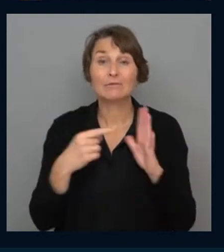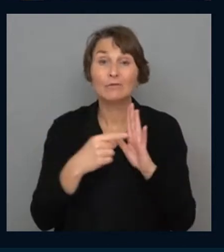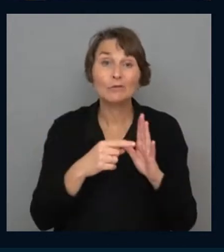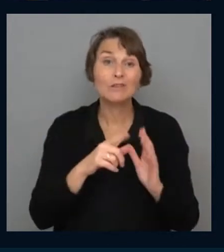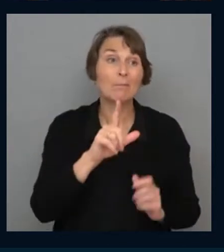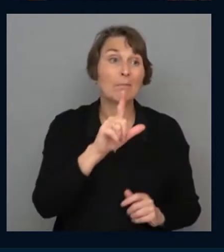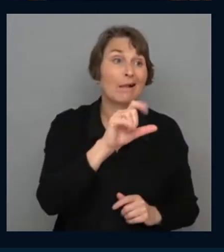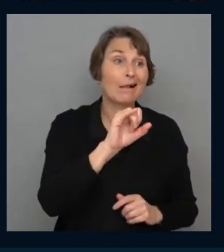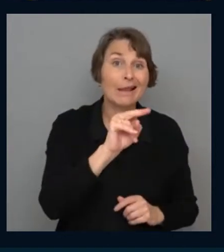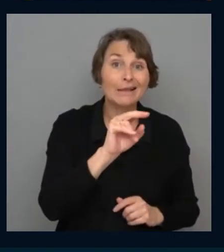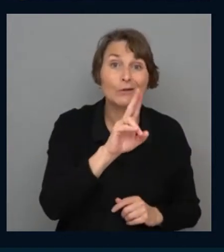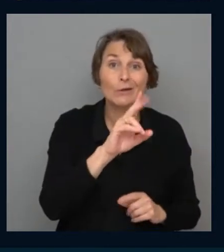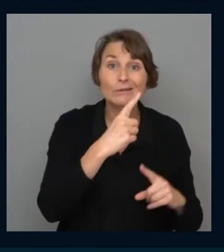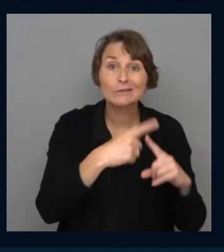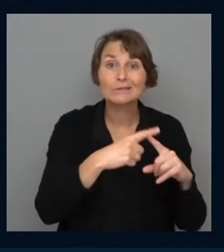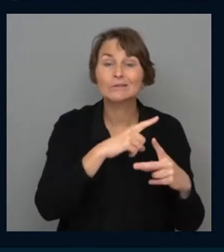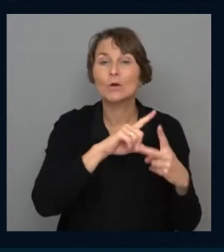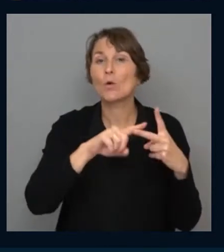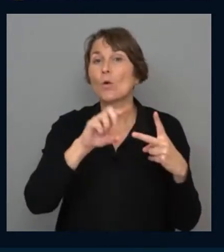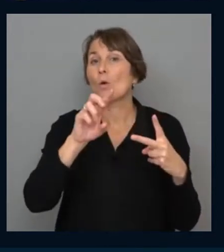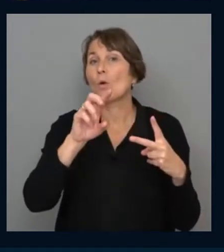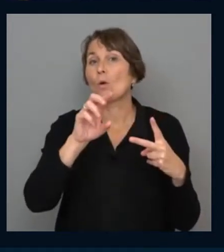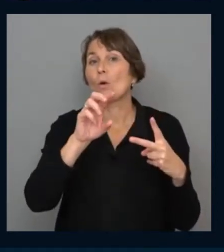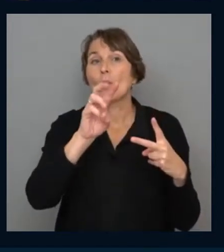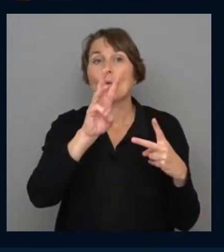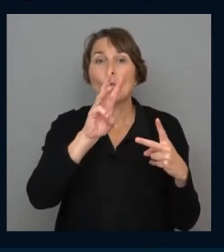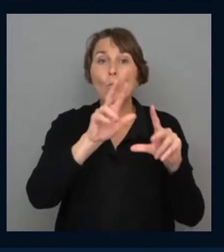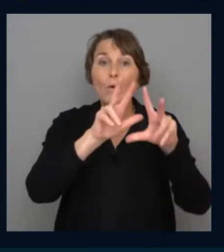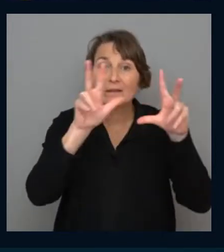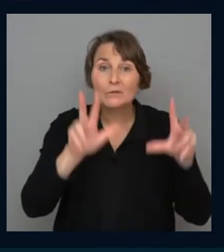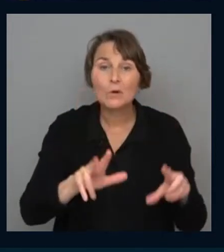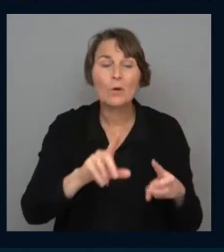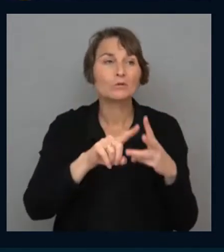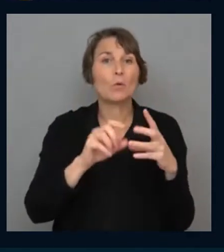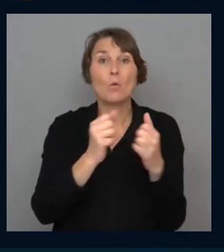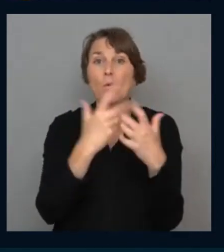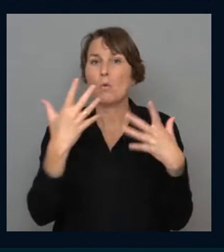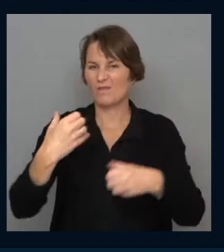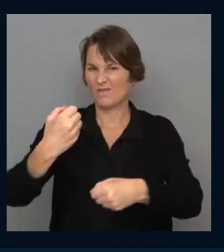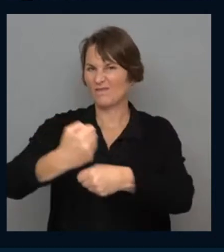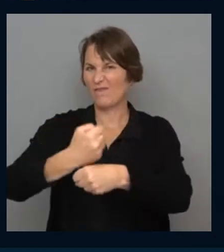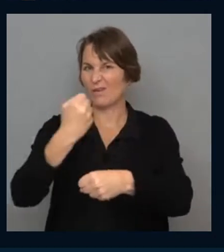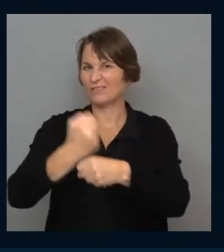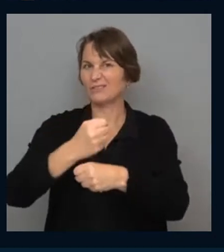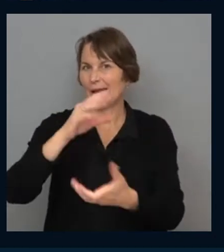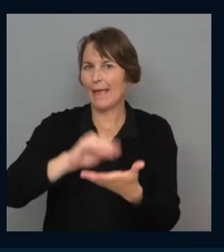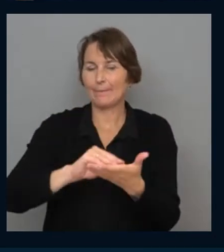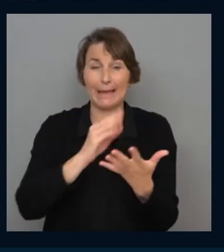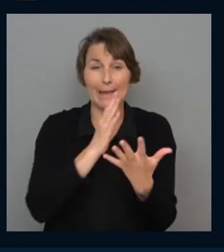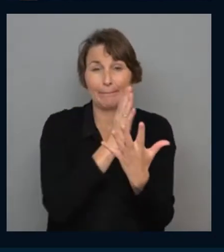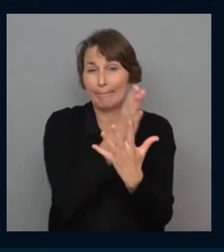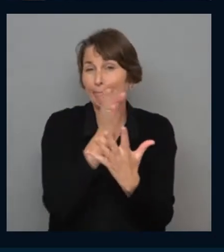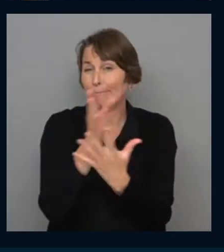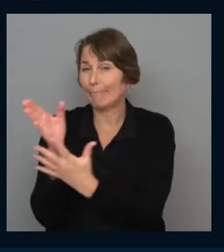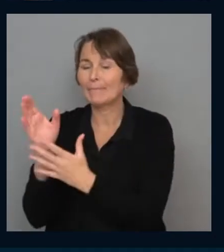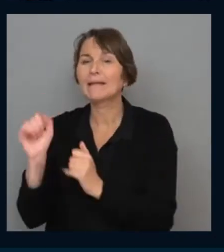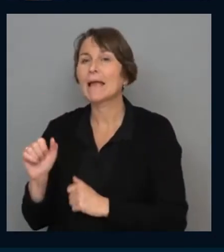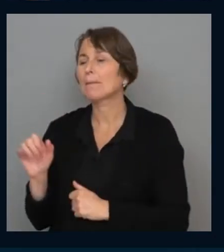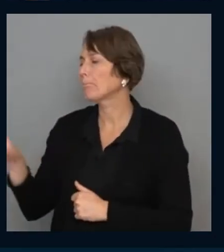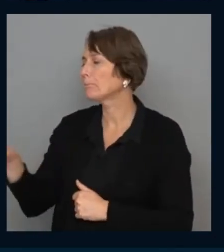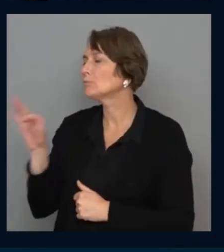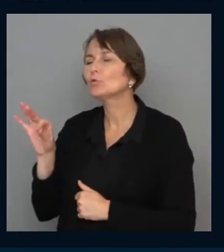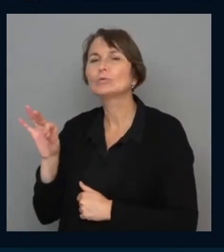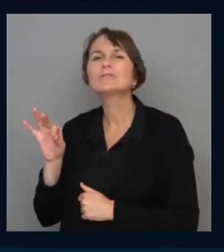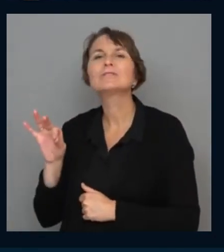containers, or maybe I'm deploying to a function app. But for this case, we're just going to use a web app on Windows, and I get to choose my app service name. So because